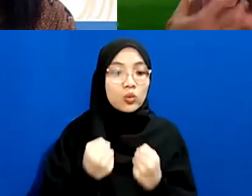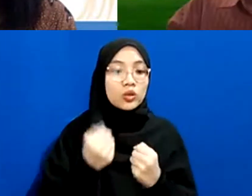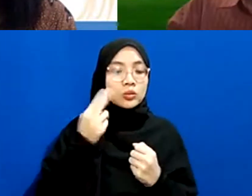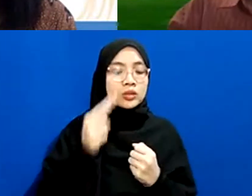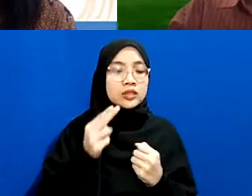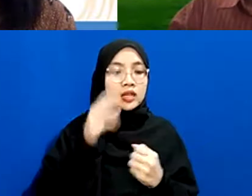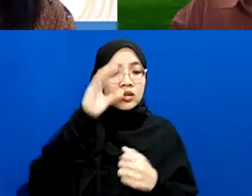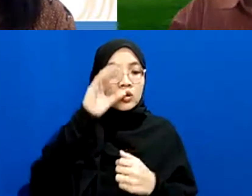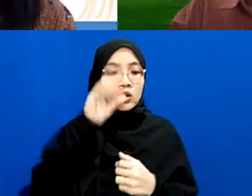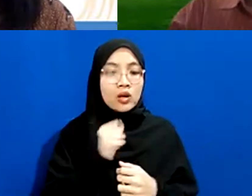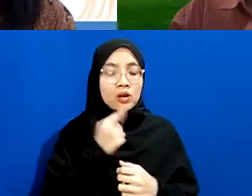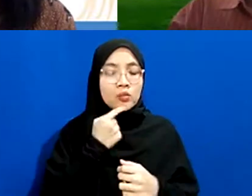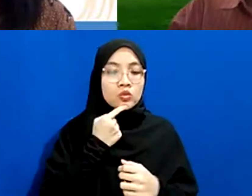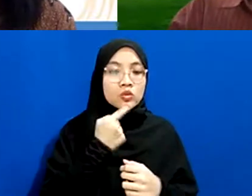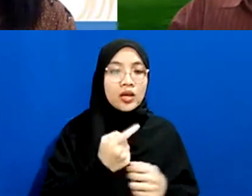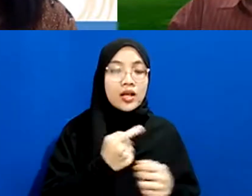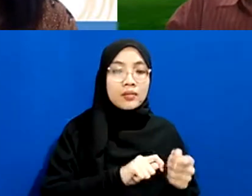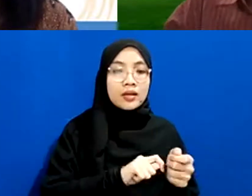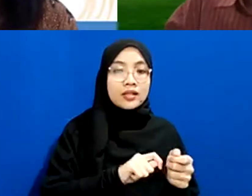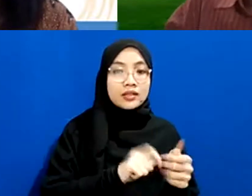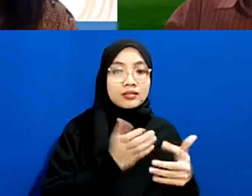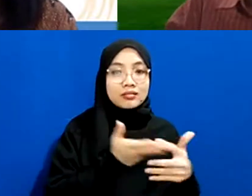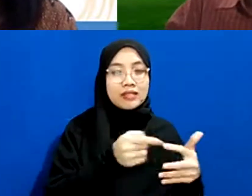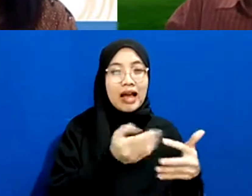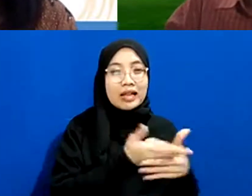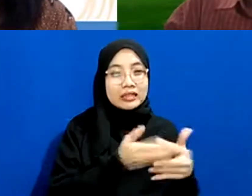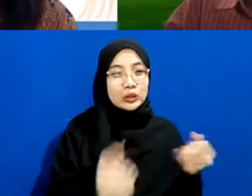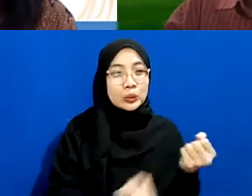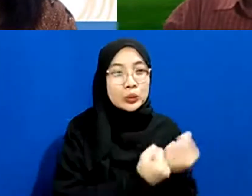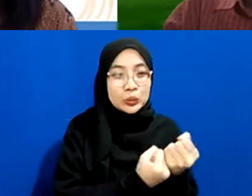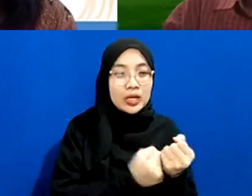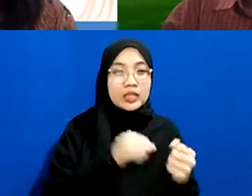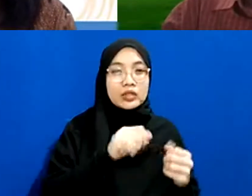being a school responsibility. Yeah, really nice.